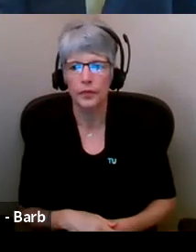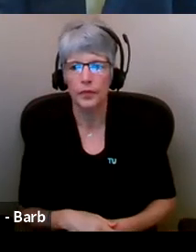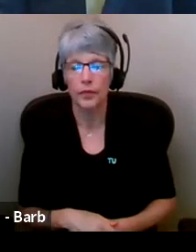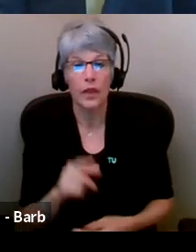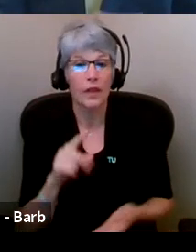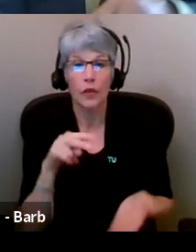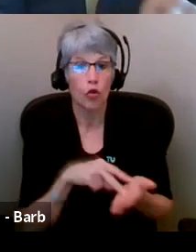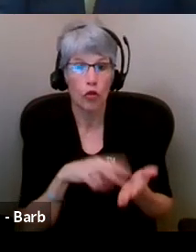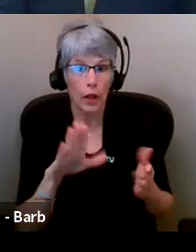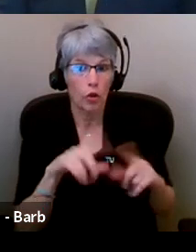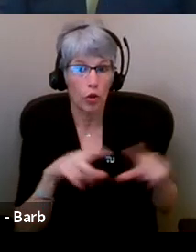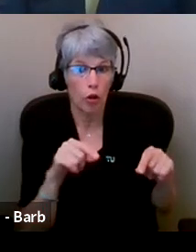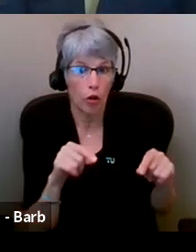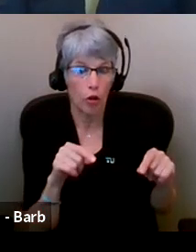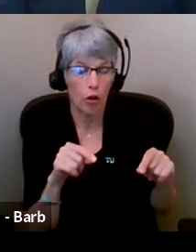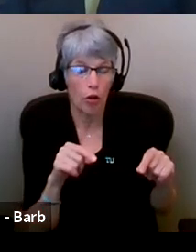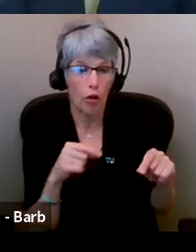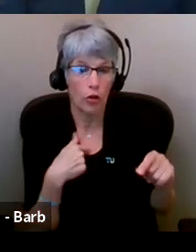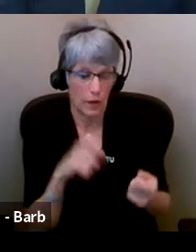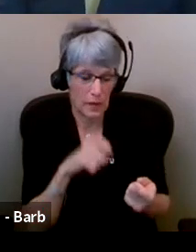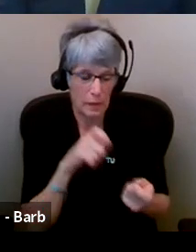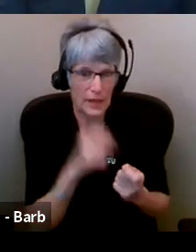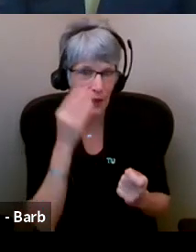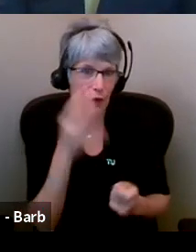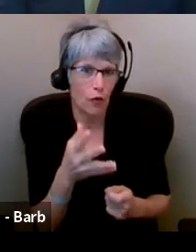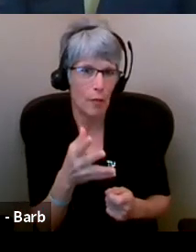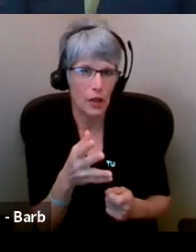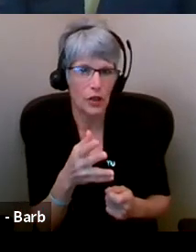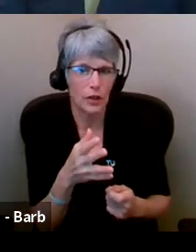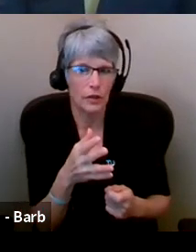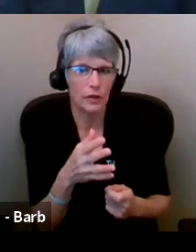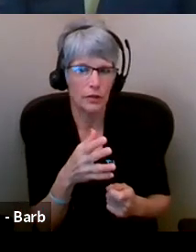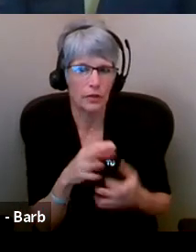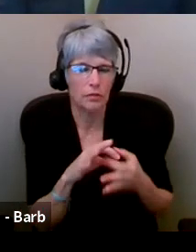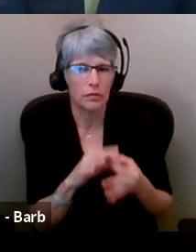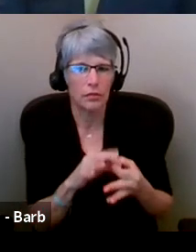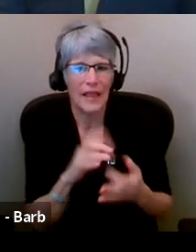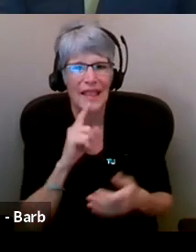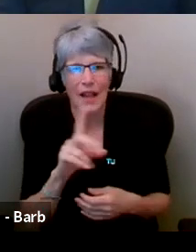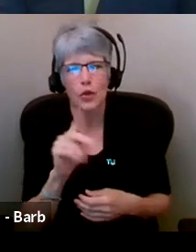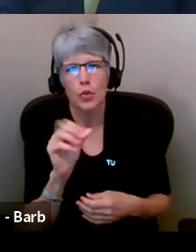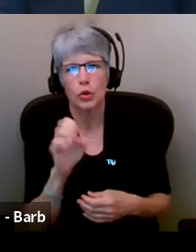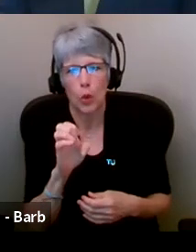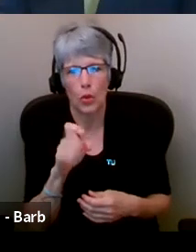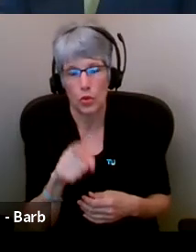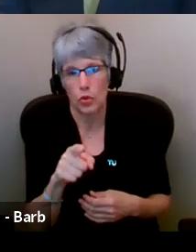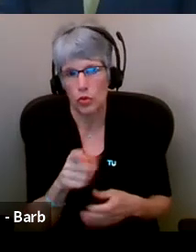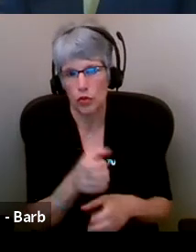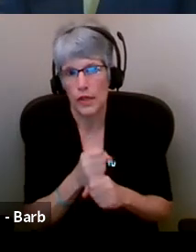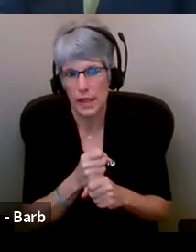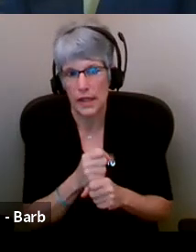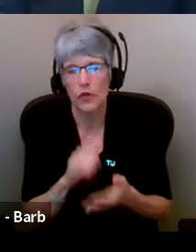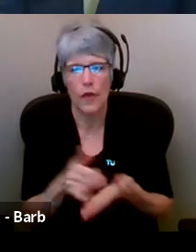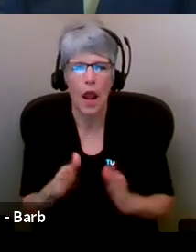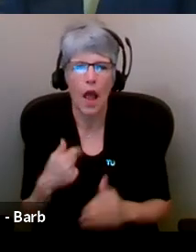card, there's specific information there about the actual dose that you received. And so that allows us to be able